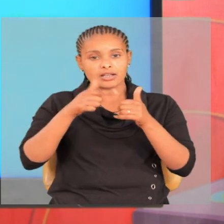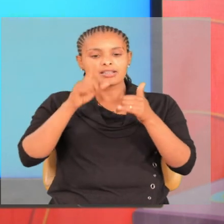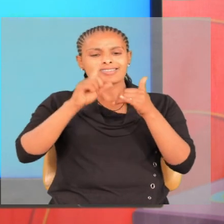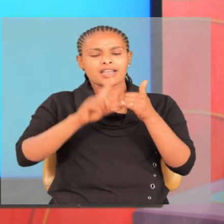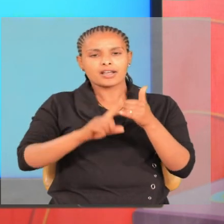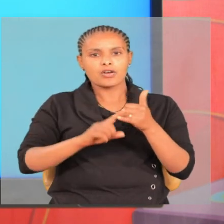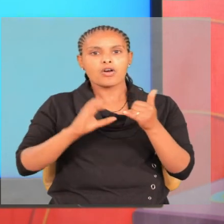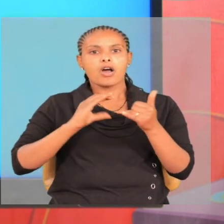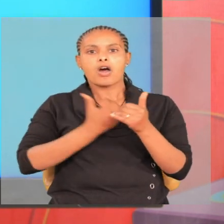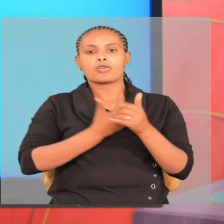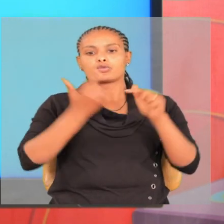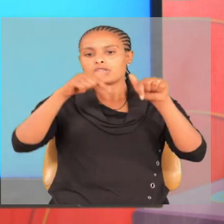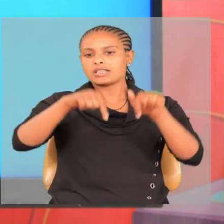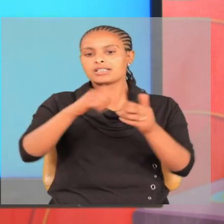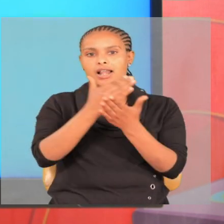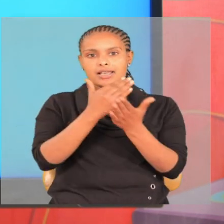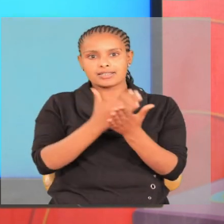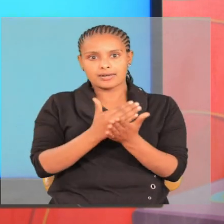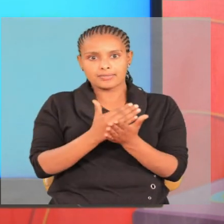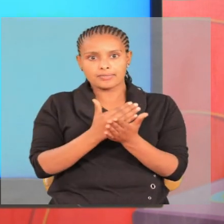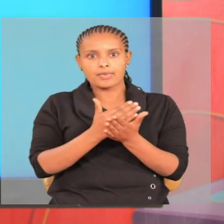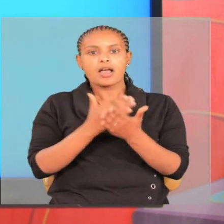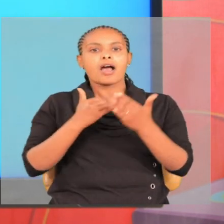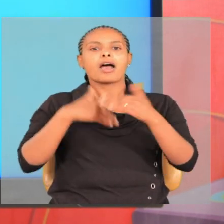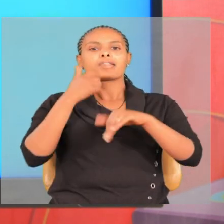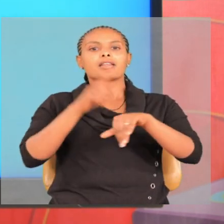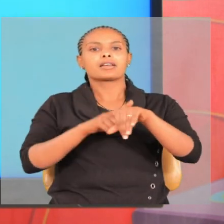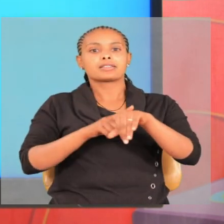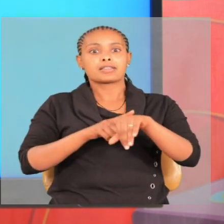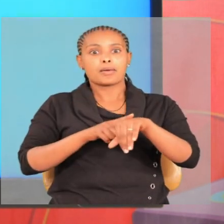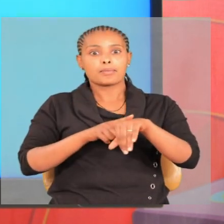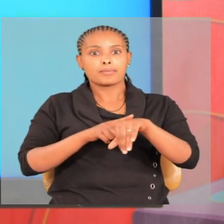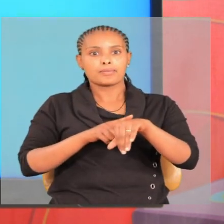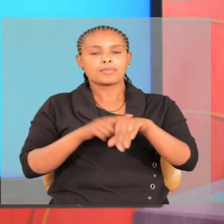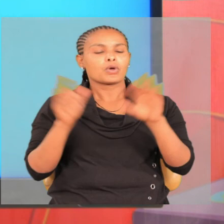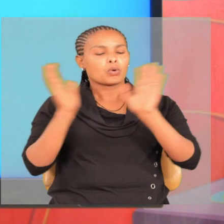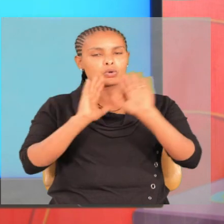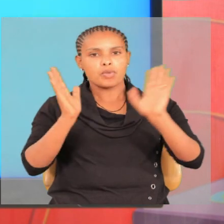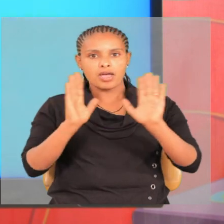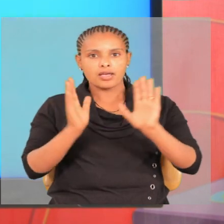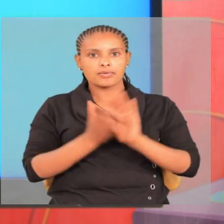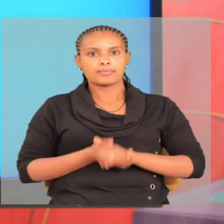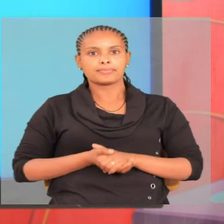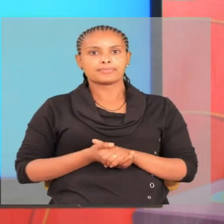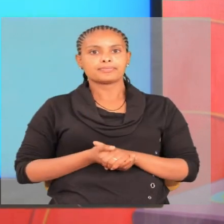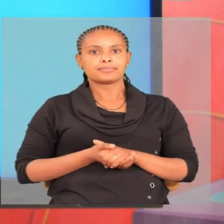to the end of our today's lesson. Until next time, goodbye.